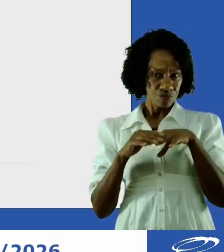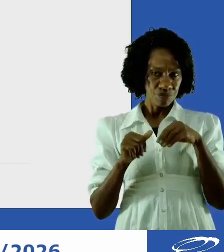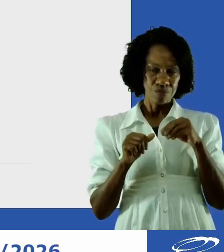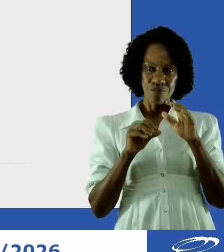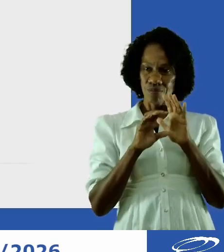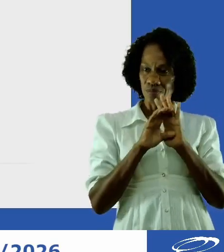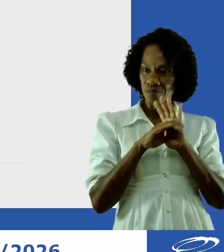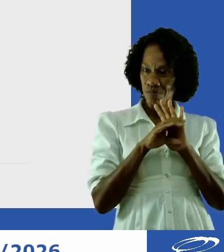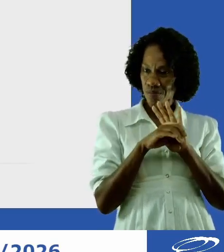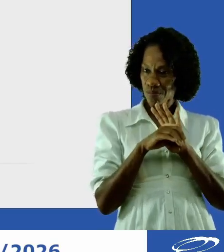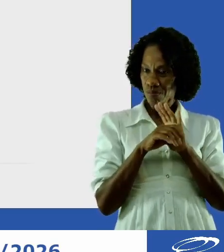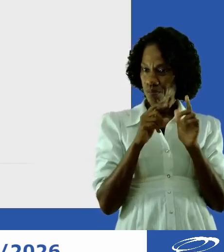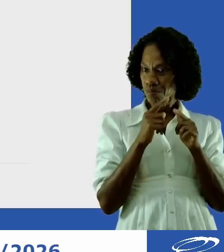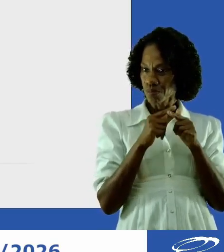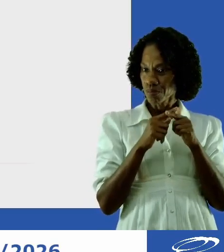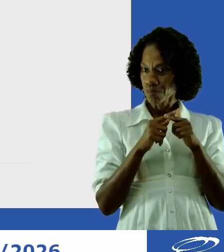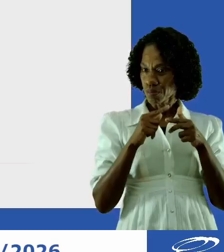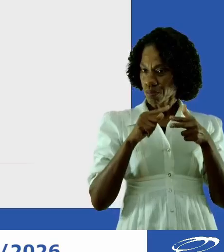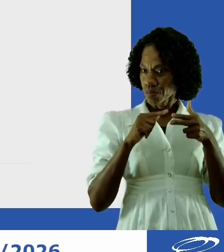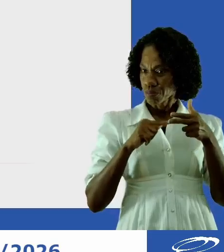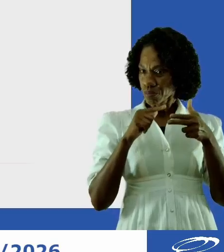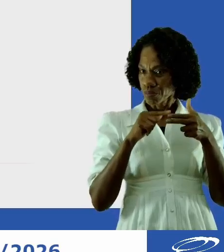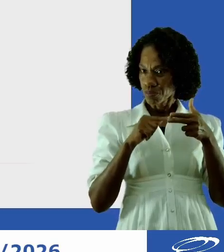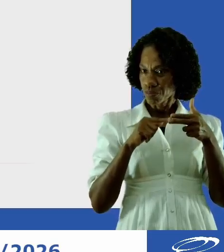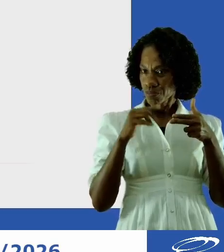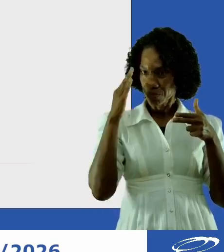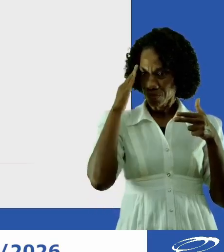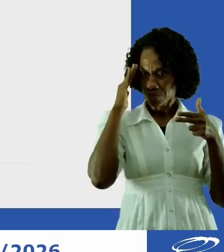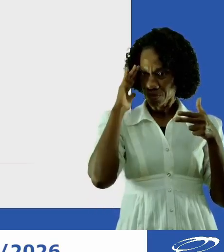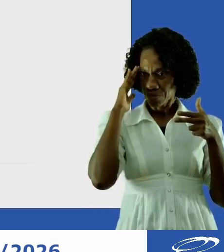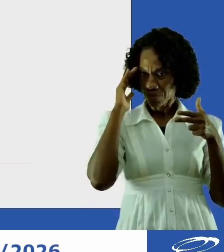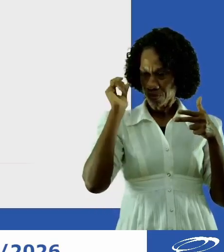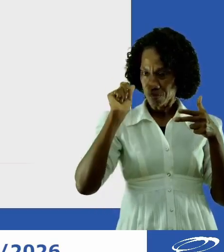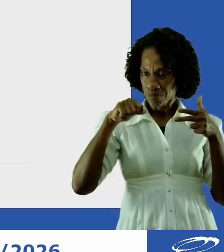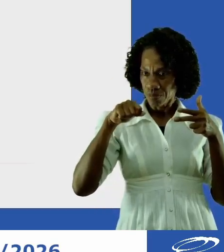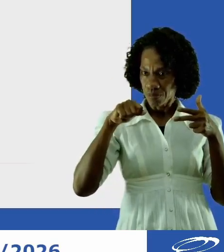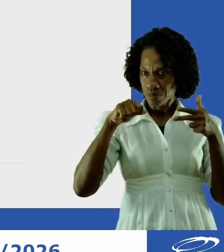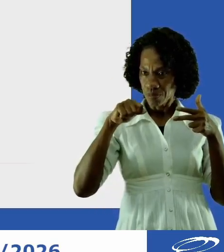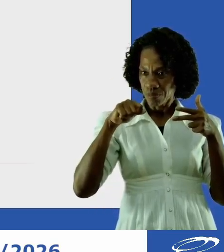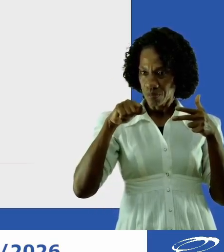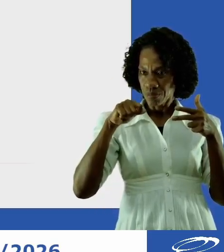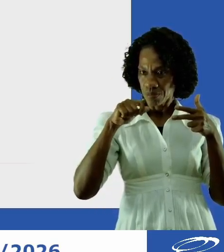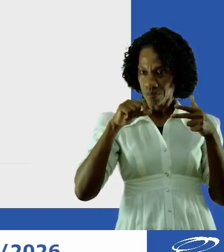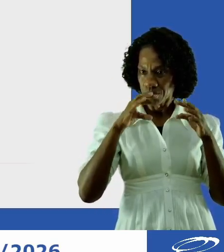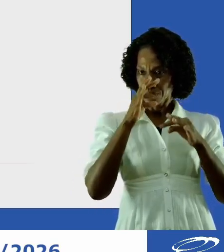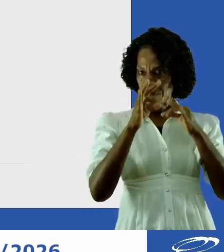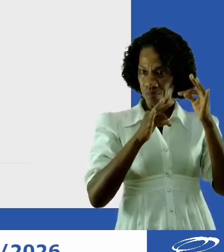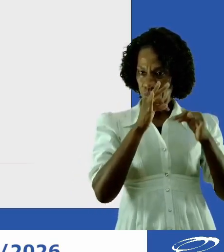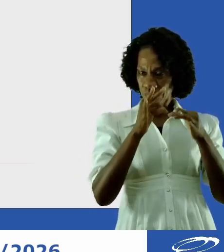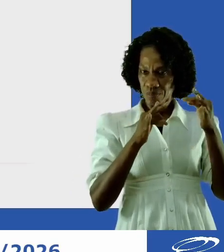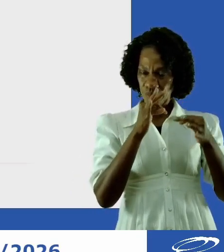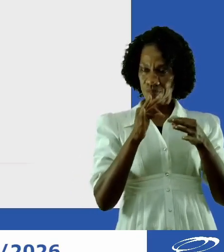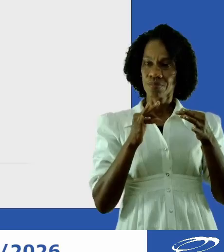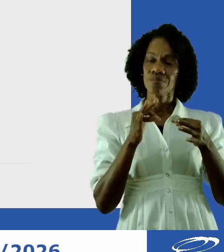are 2 ways of understanding what means suppressive therapy. I would say the European conception of